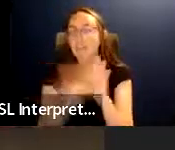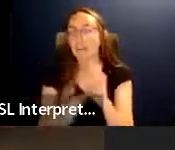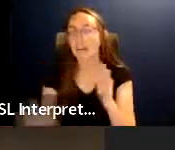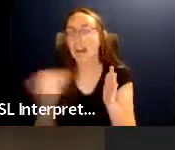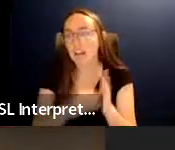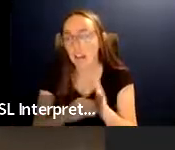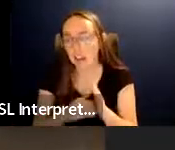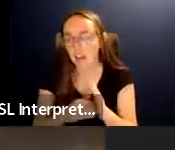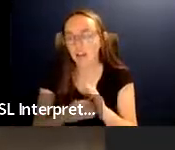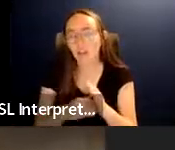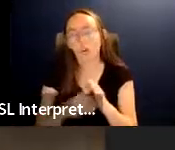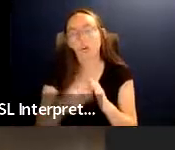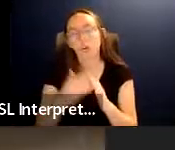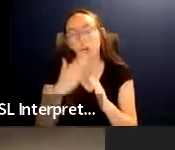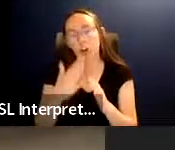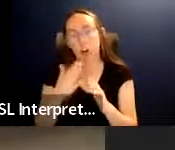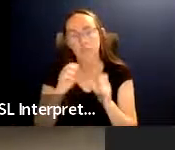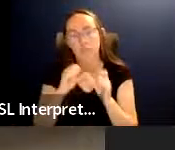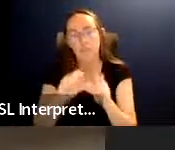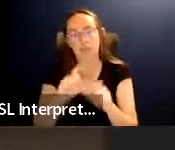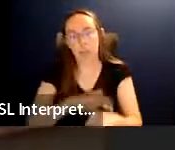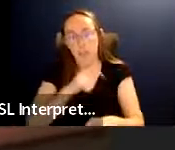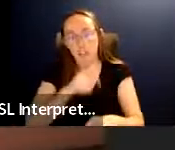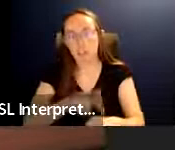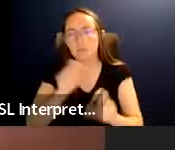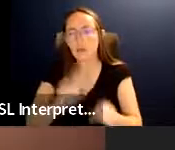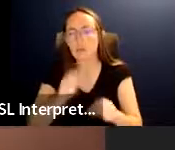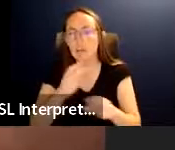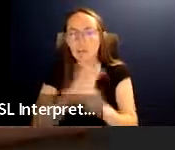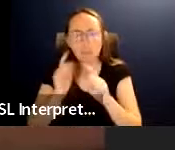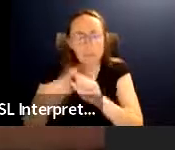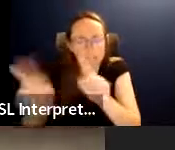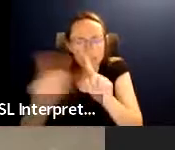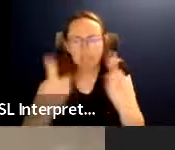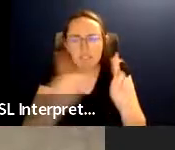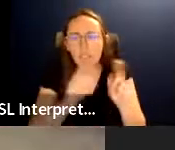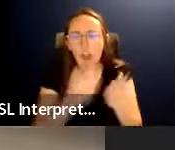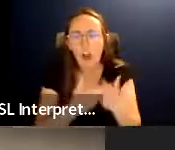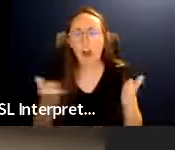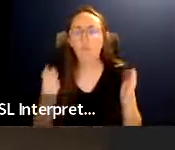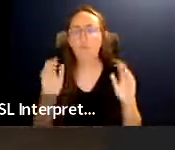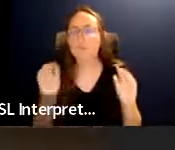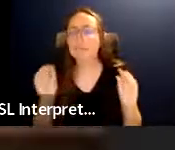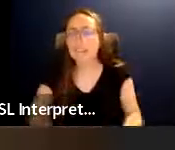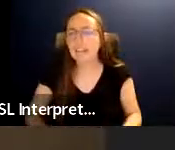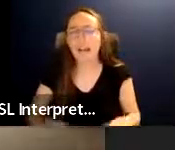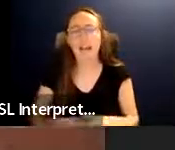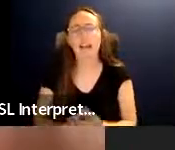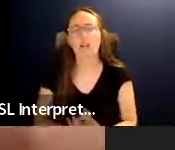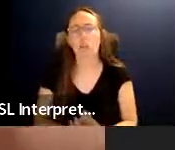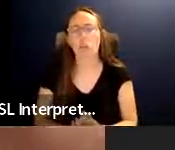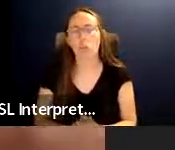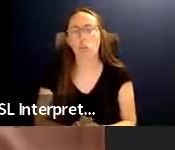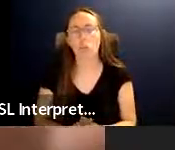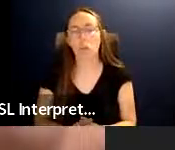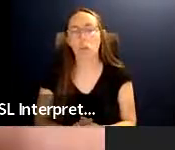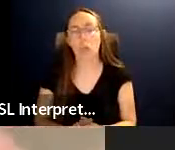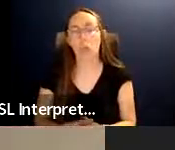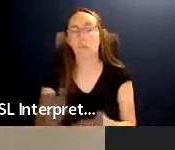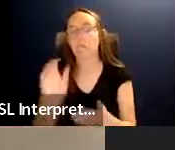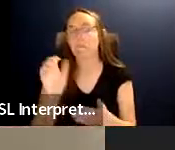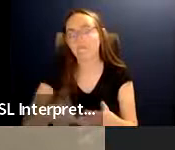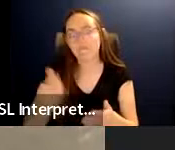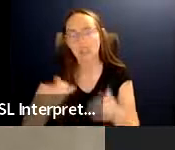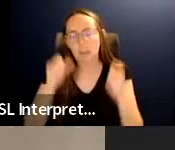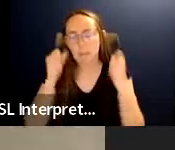you can put all sorts of different objects that you need to quickly tack on. So yeah, tons and tons